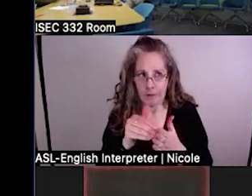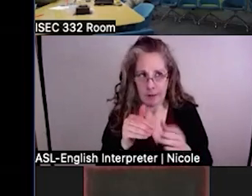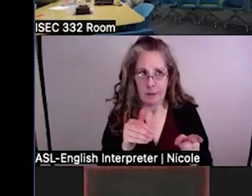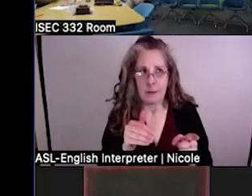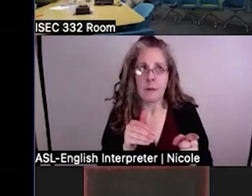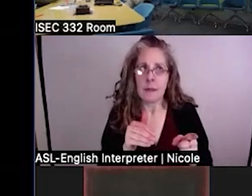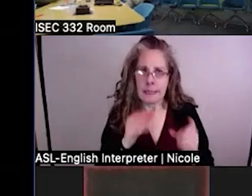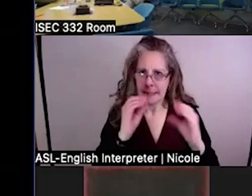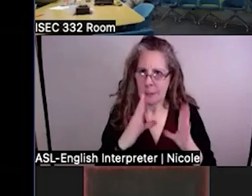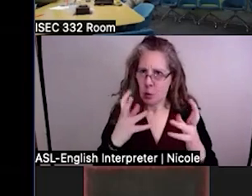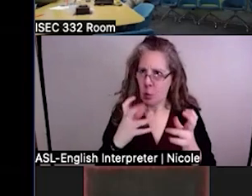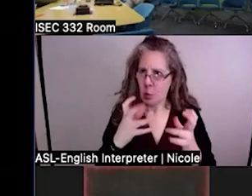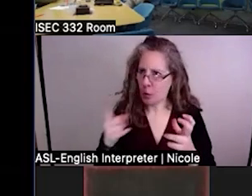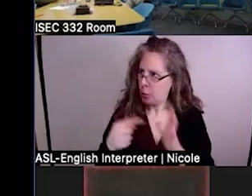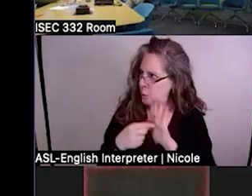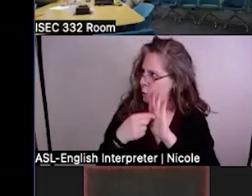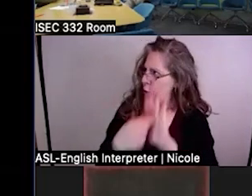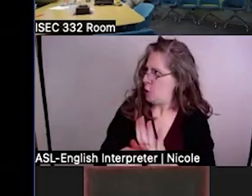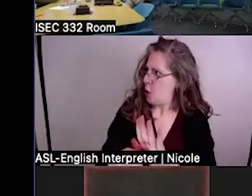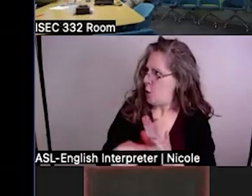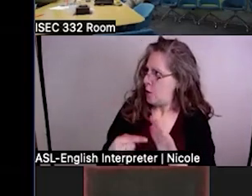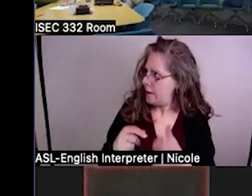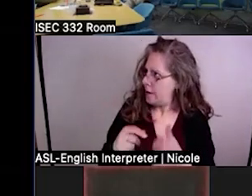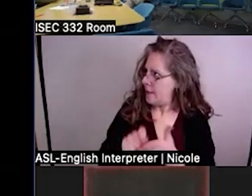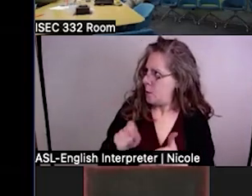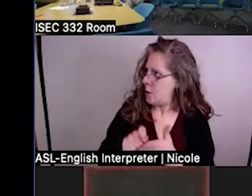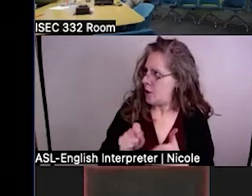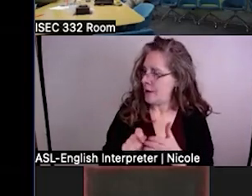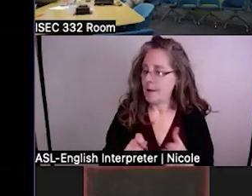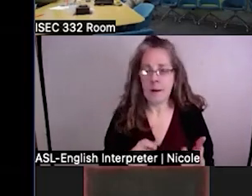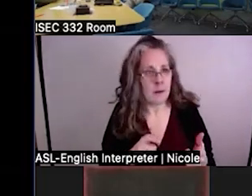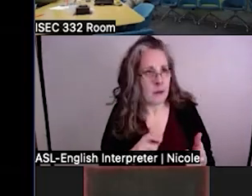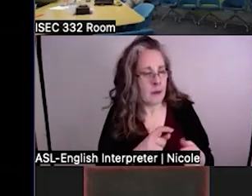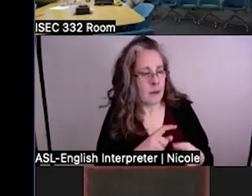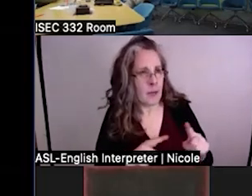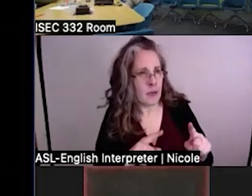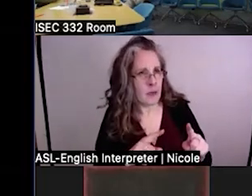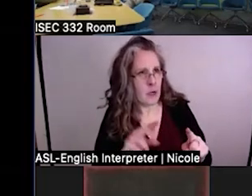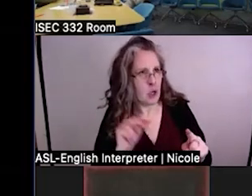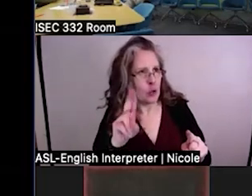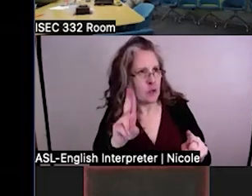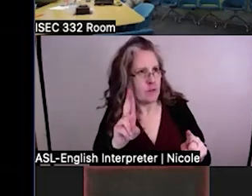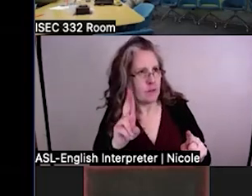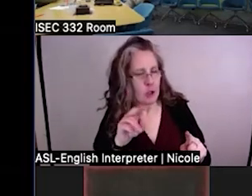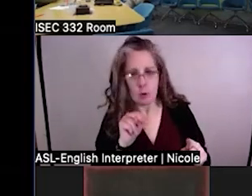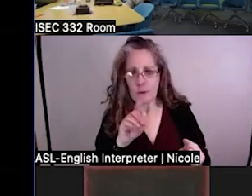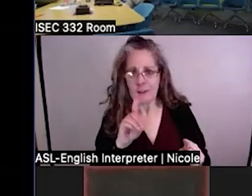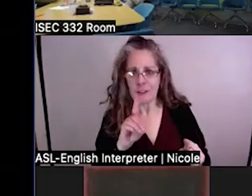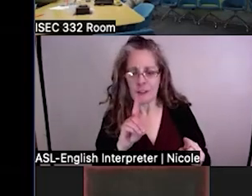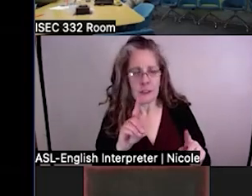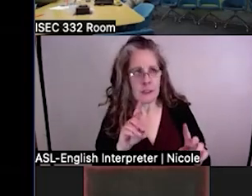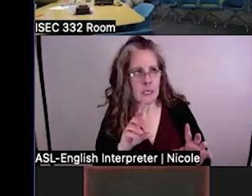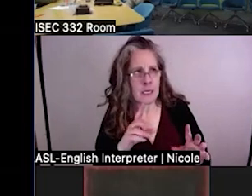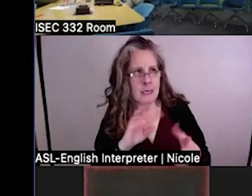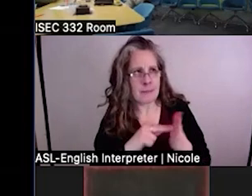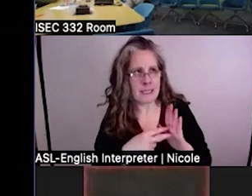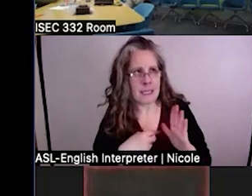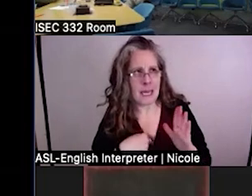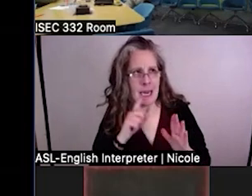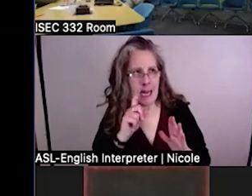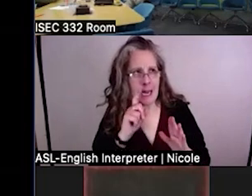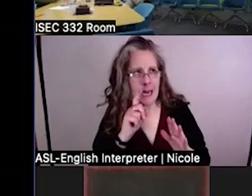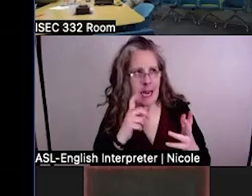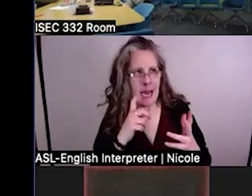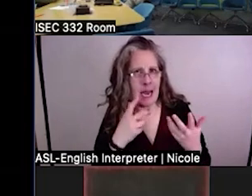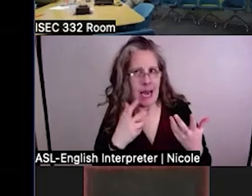person whose brain works differently, that's masking. It's masking in homework. Right. What do you mean show the work? I just know.